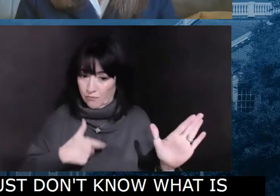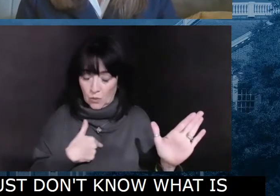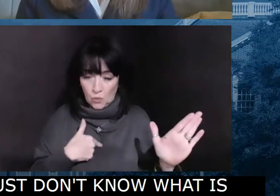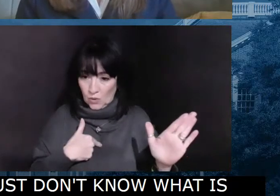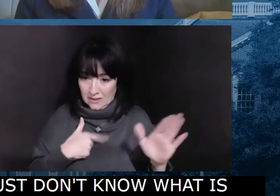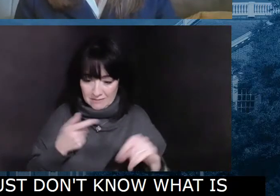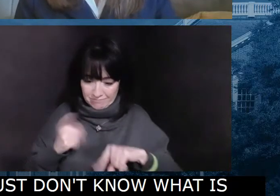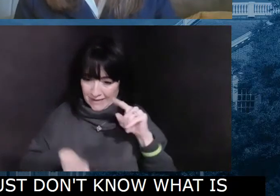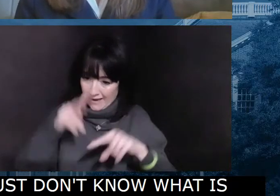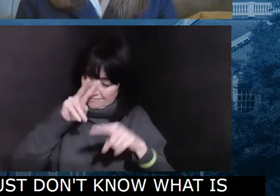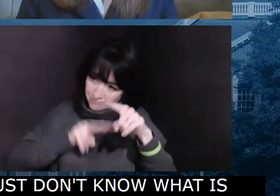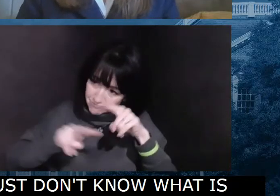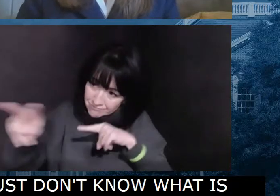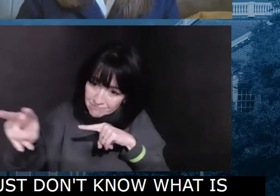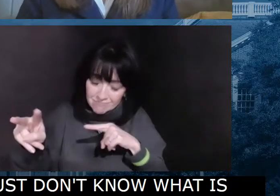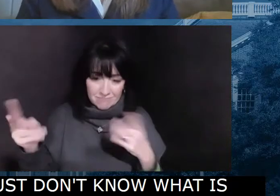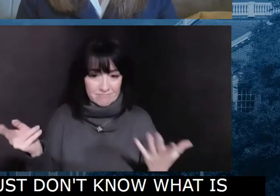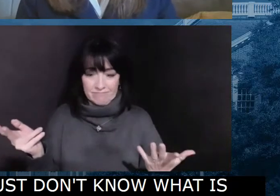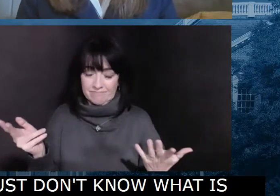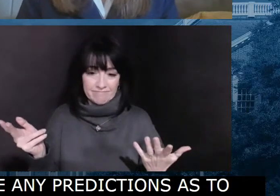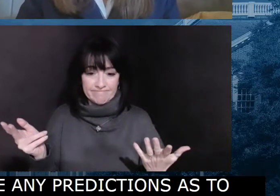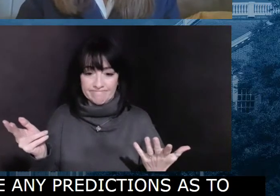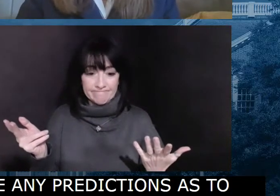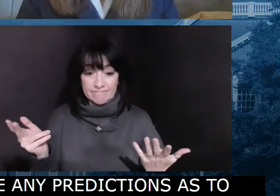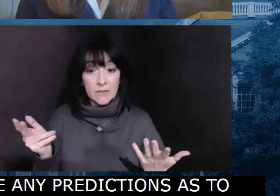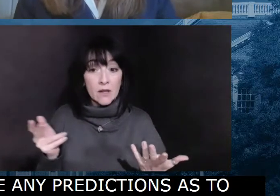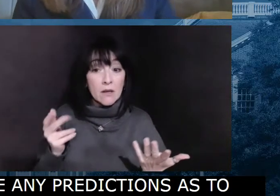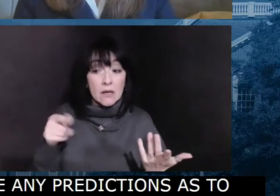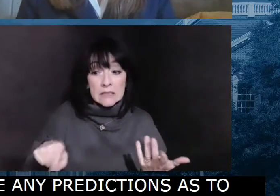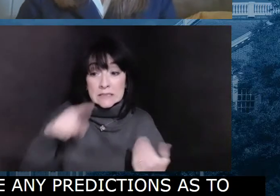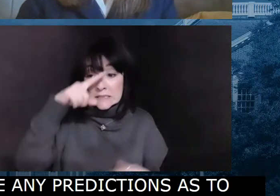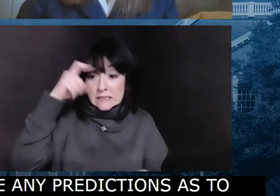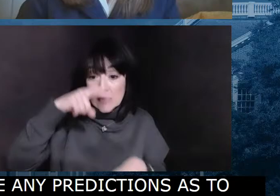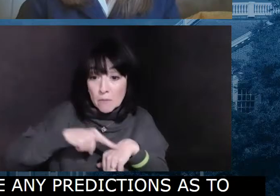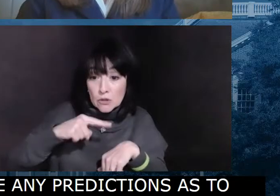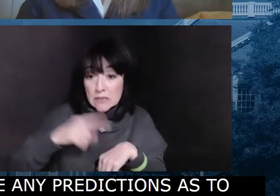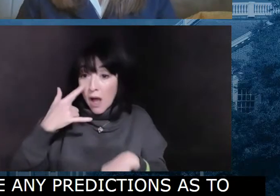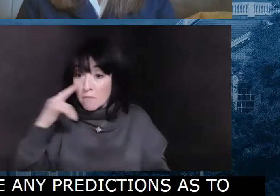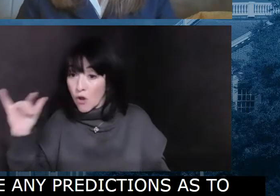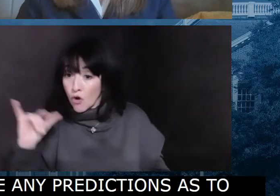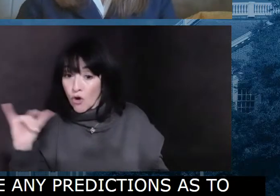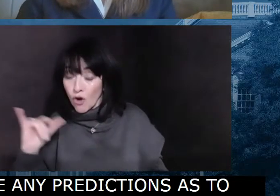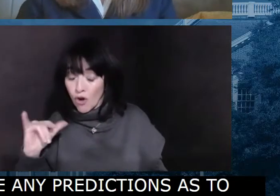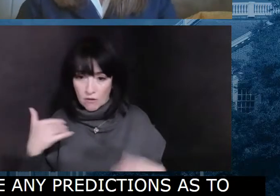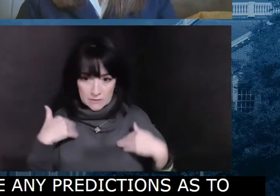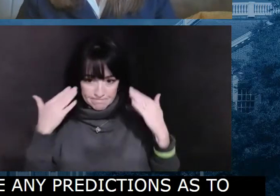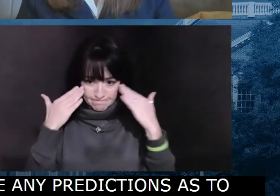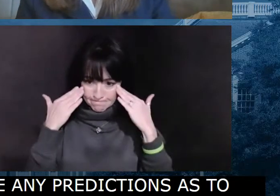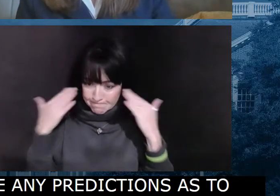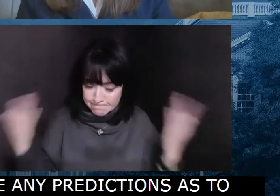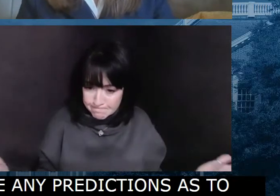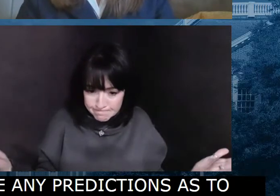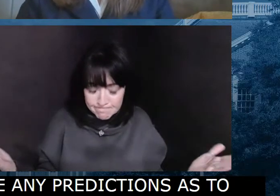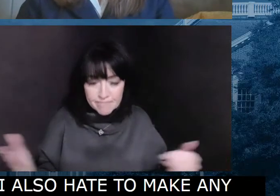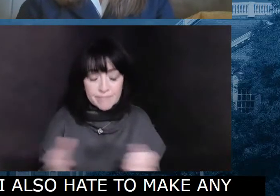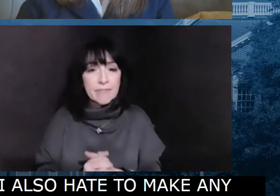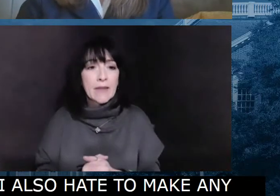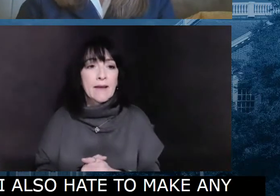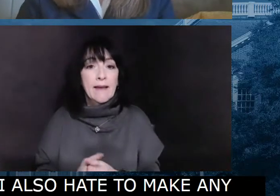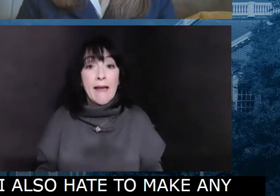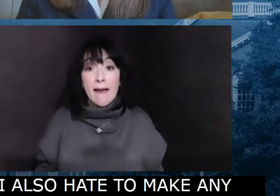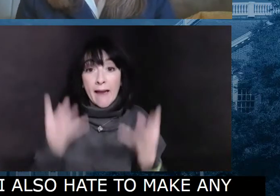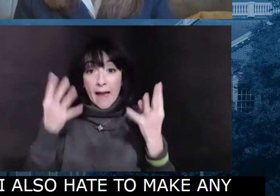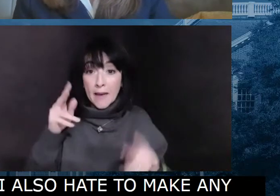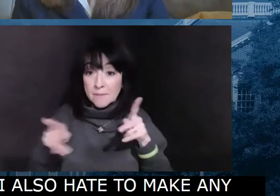to what the summer might look like. I also hate to make any predictions around, you know, what's the right number for herd